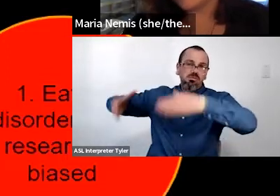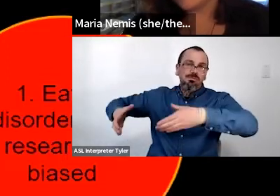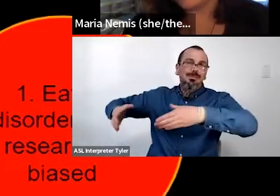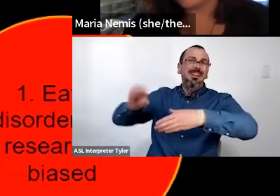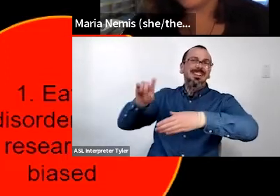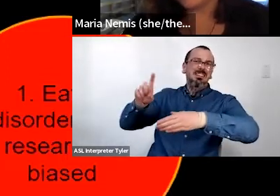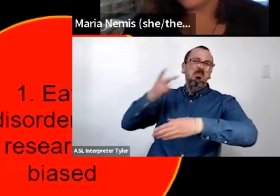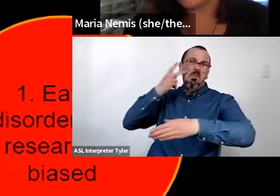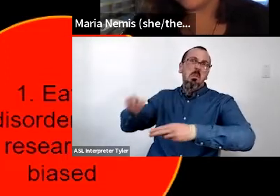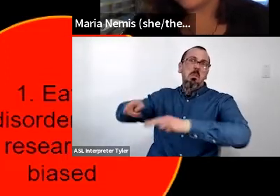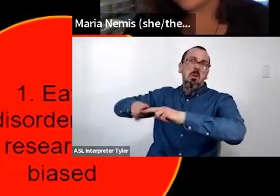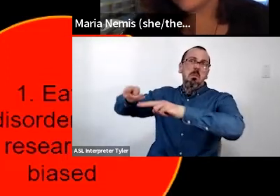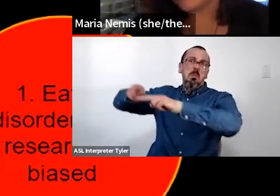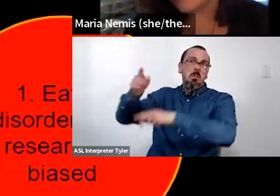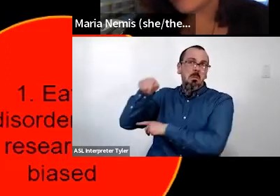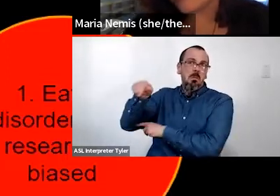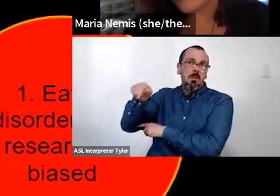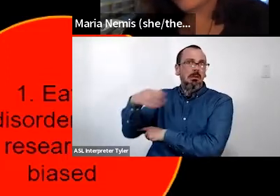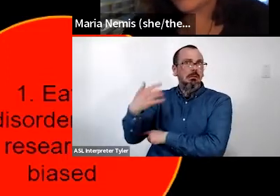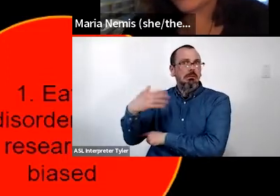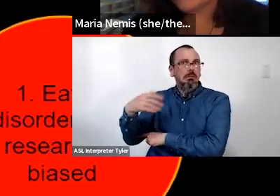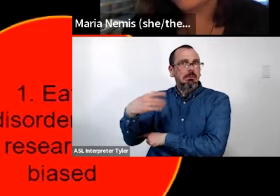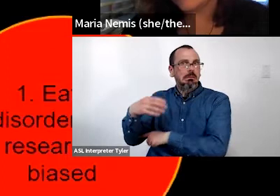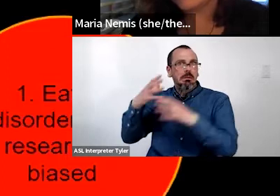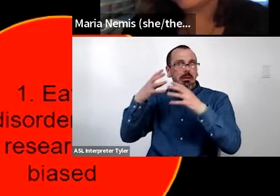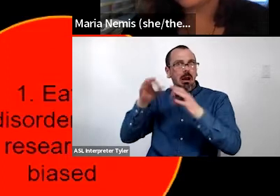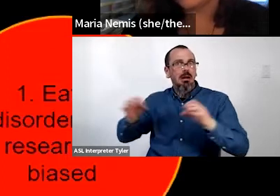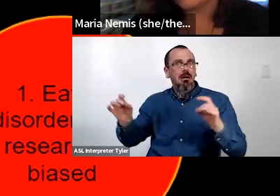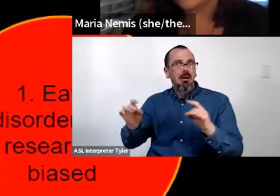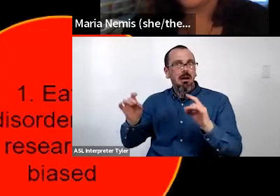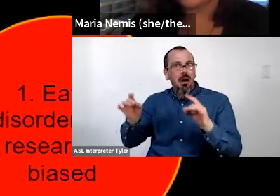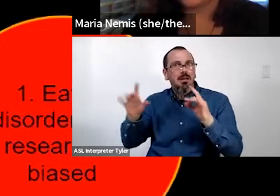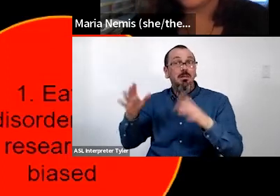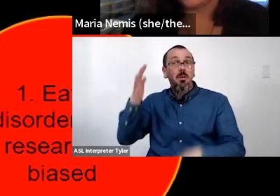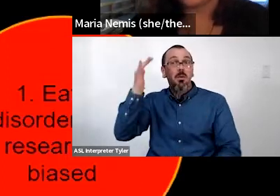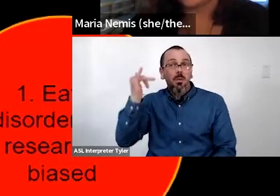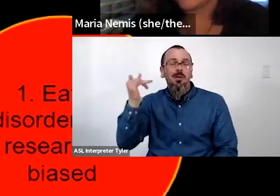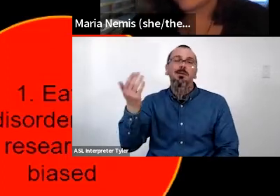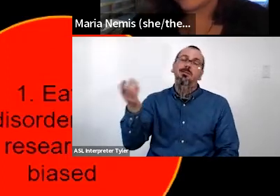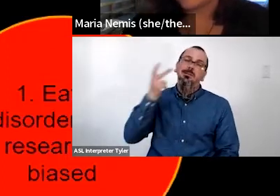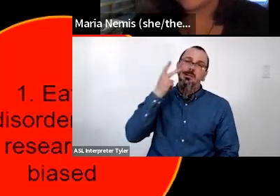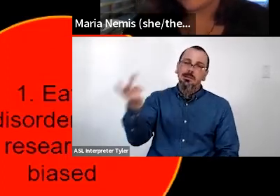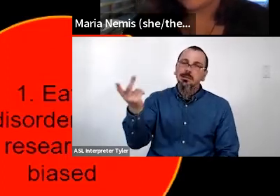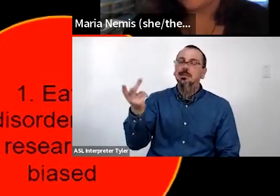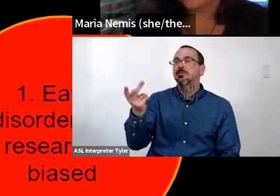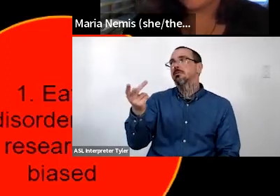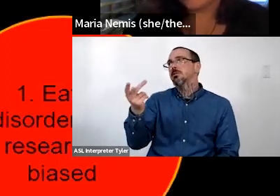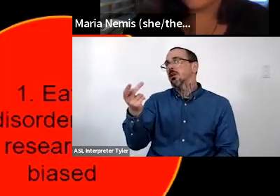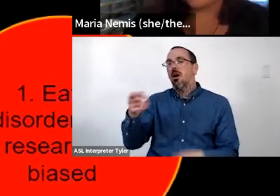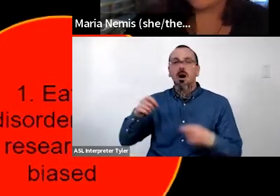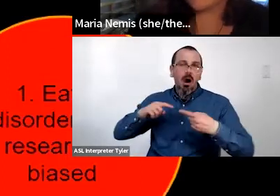rate of any psychiatric illness, and gender minorities have already been shown to be at significantly increased risk of suicide or